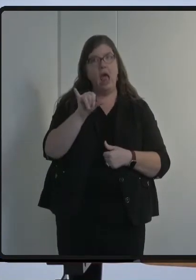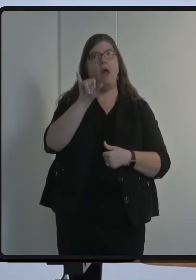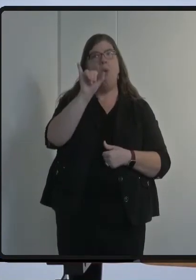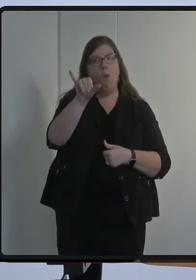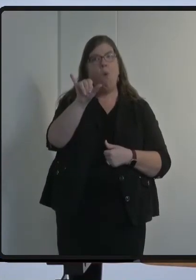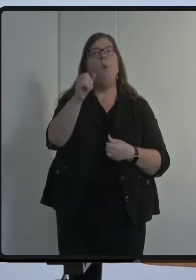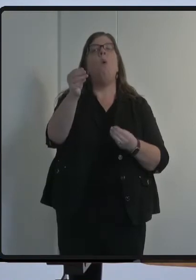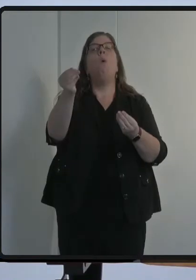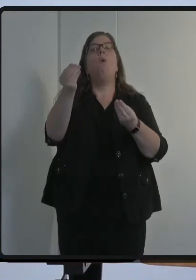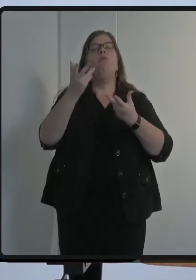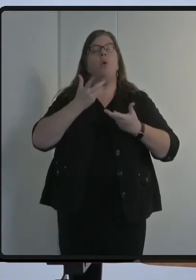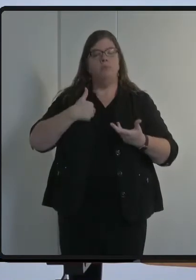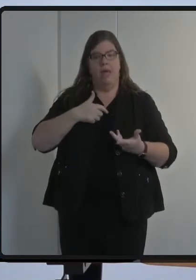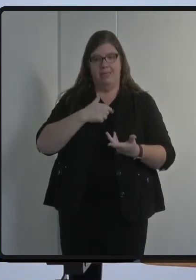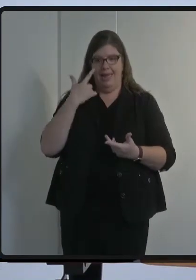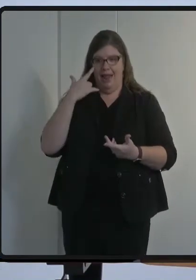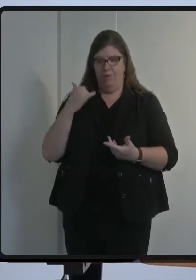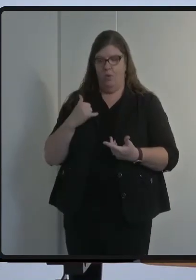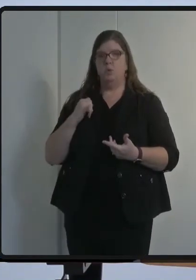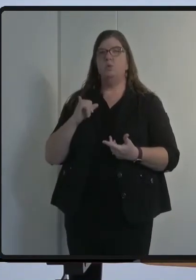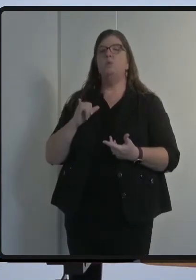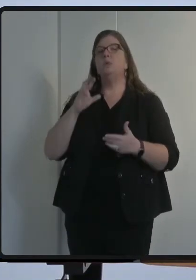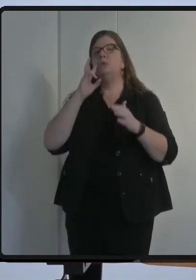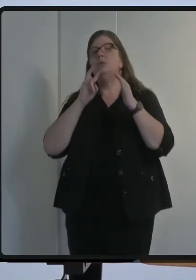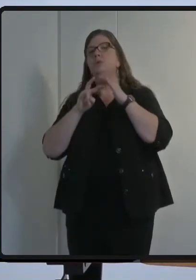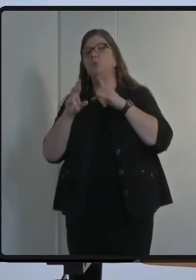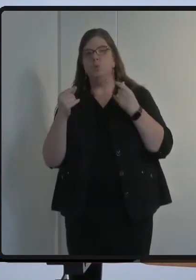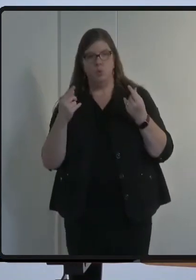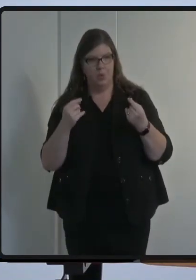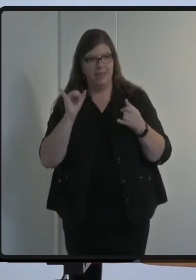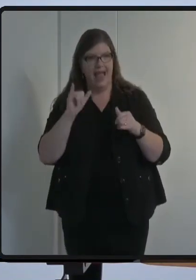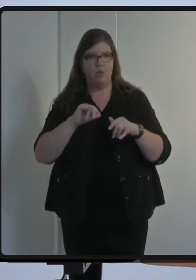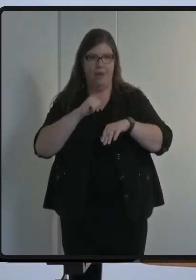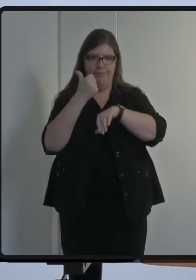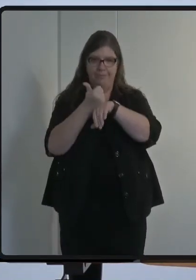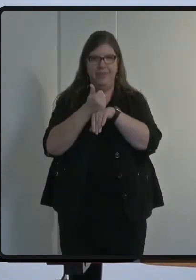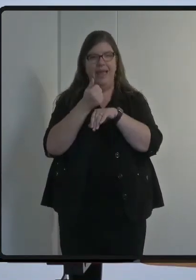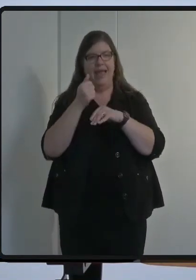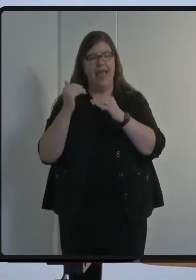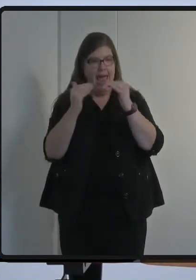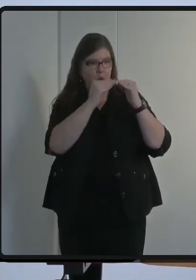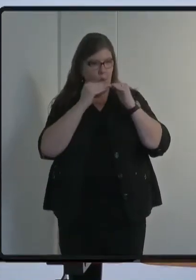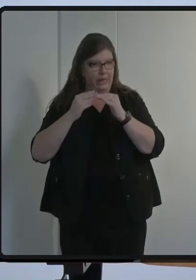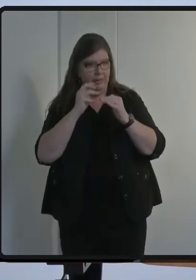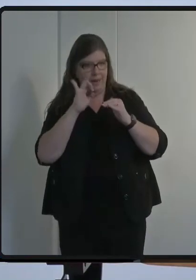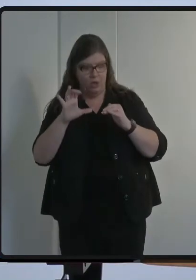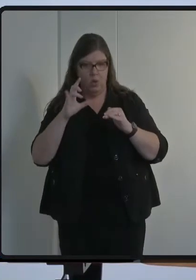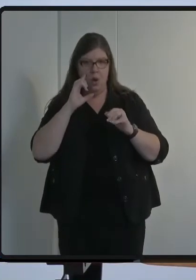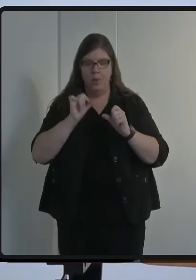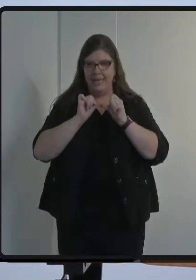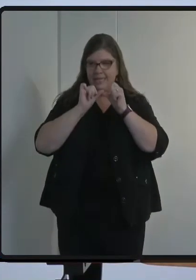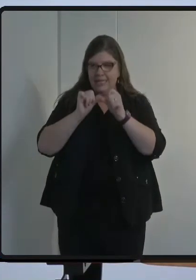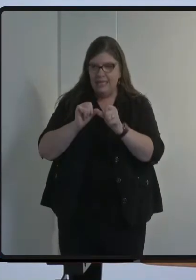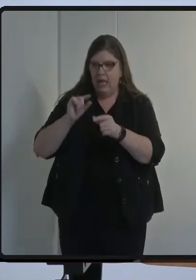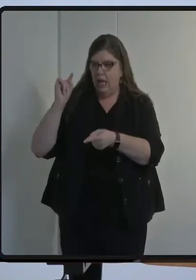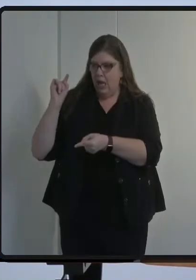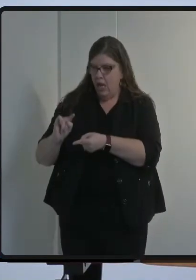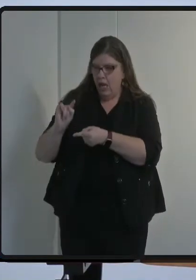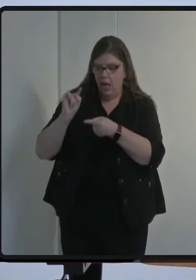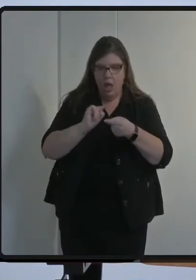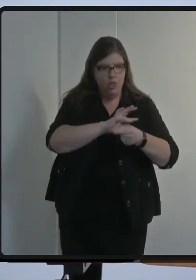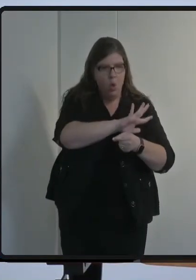trying to do in California and what the equity metrics are trying to do as well, which is to consistently suppress the virus throughout the whole